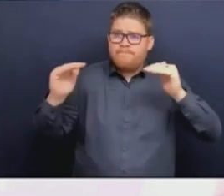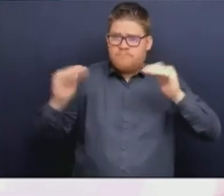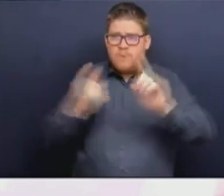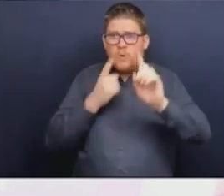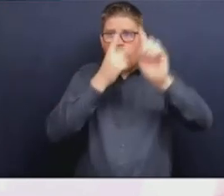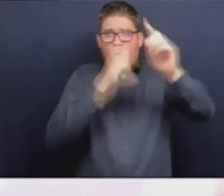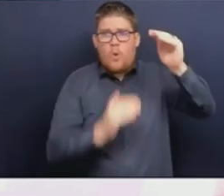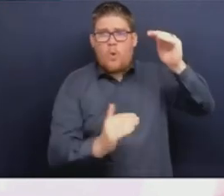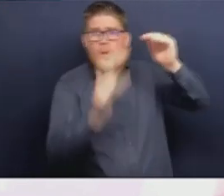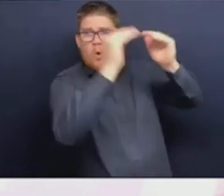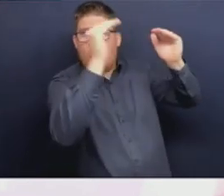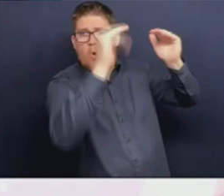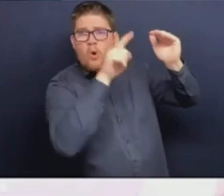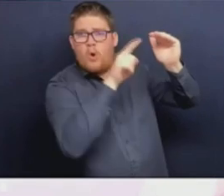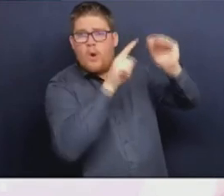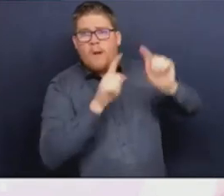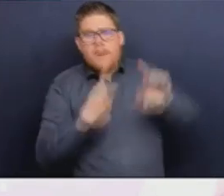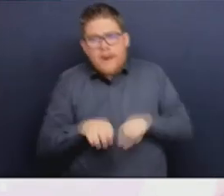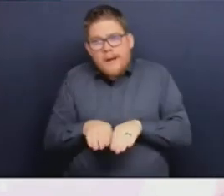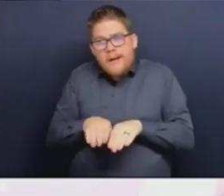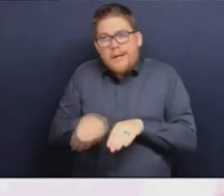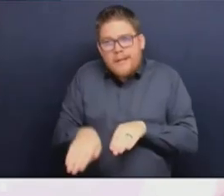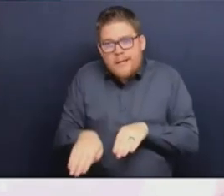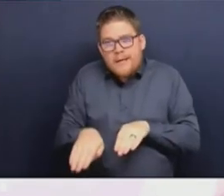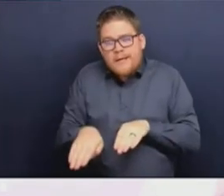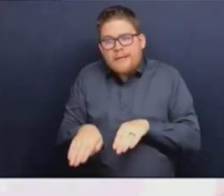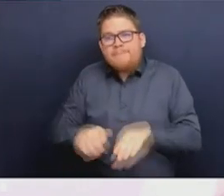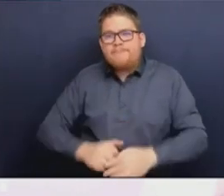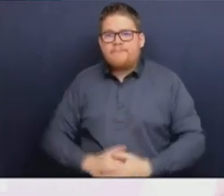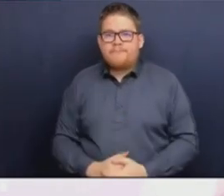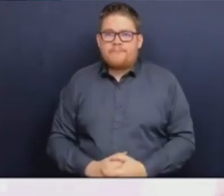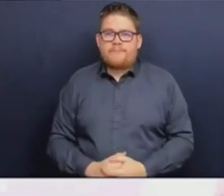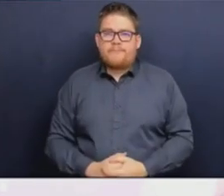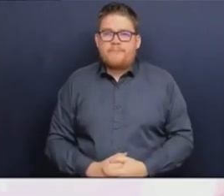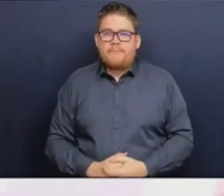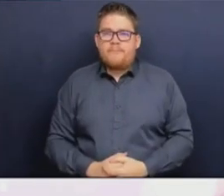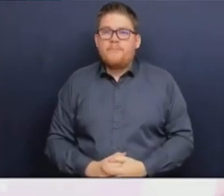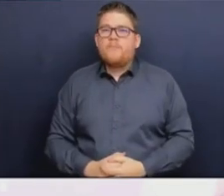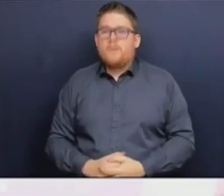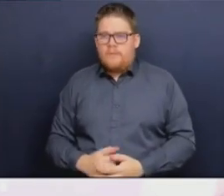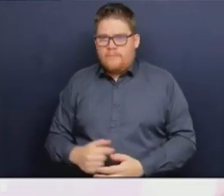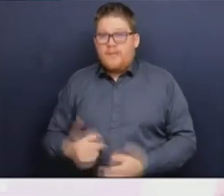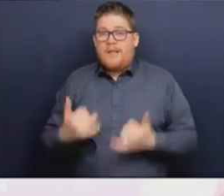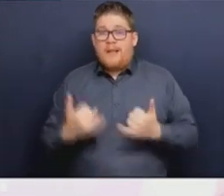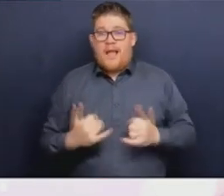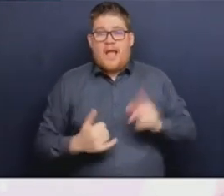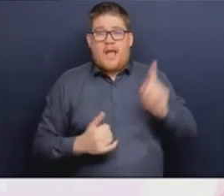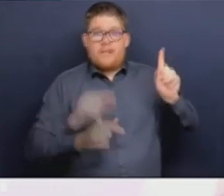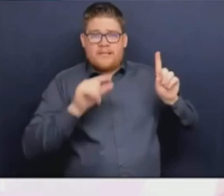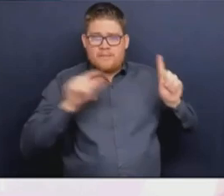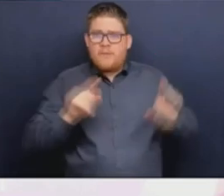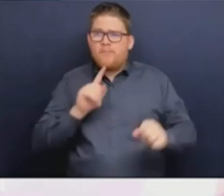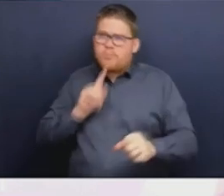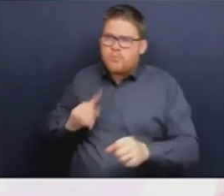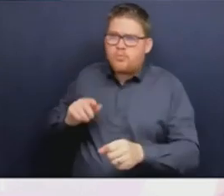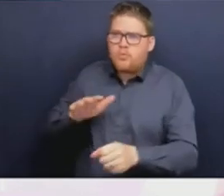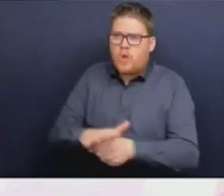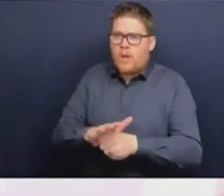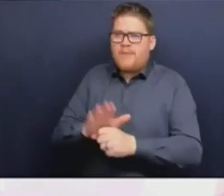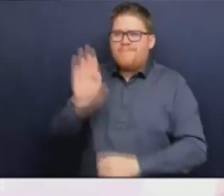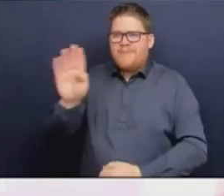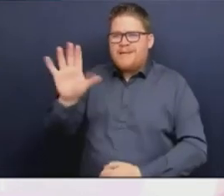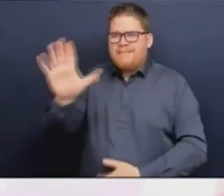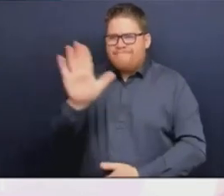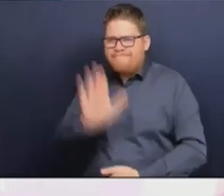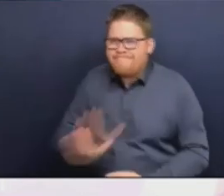a promise to all British Columbians, particularly those most impacted by racism, that the government